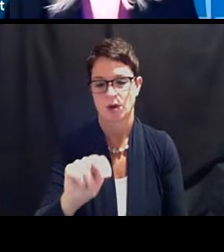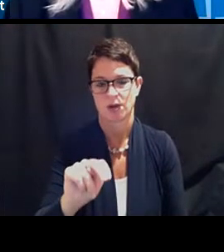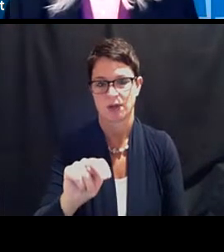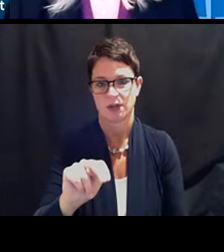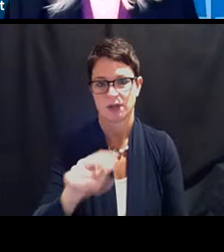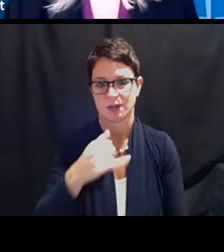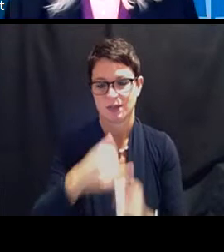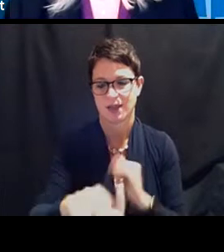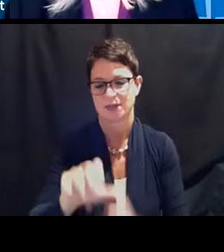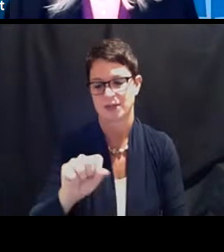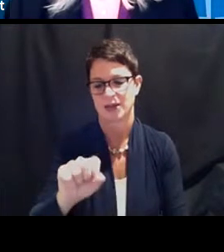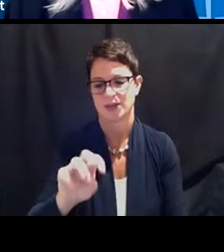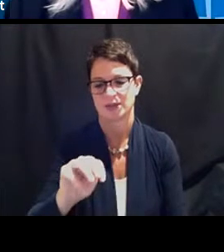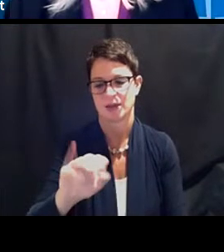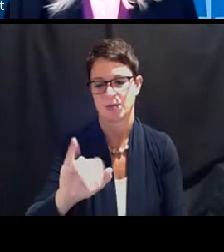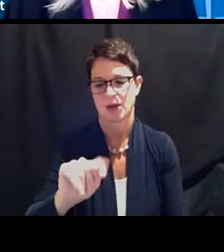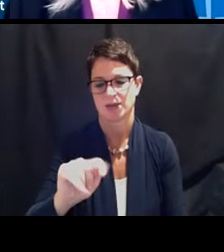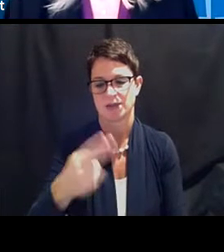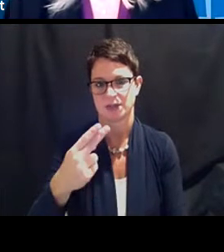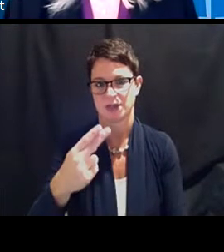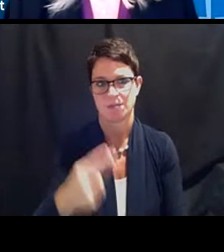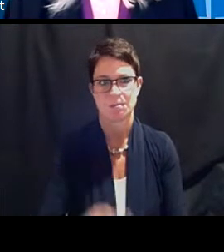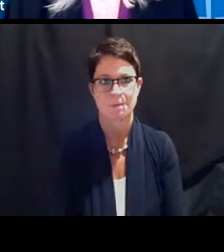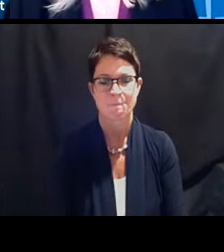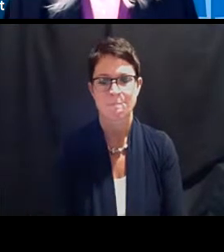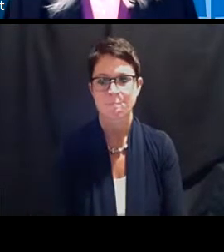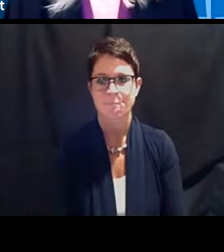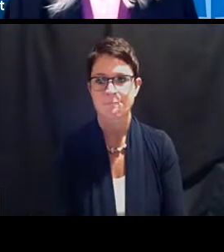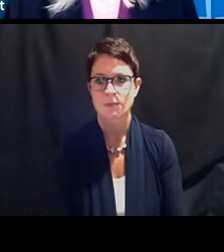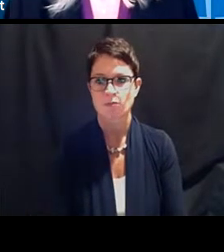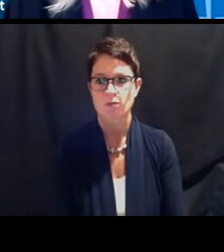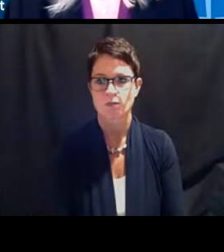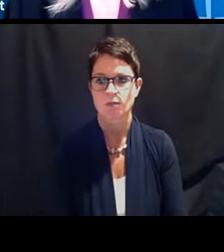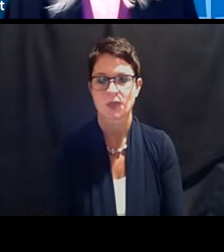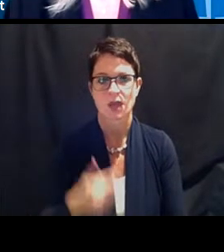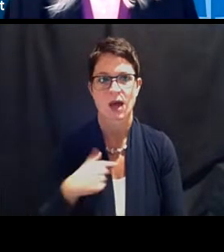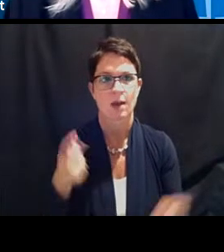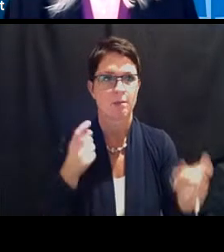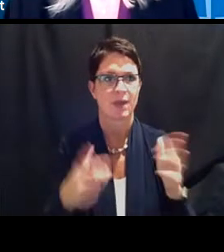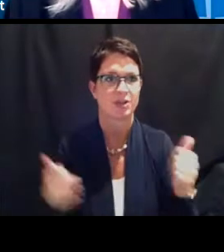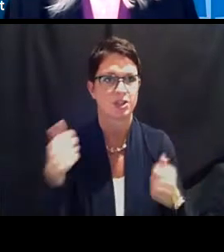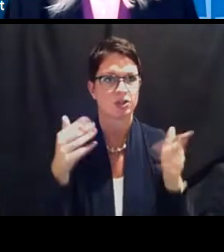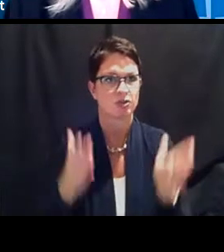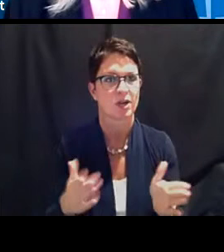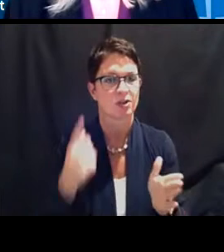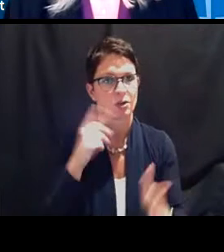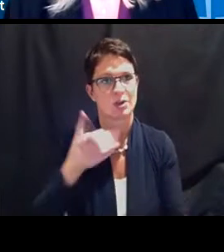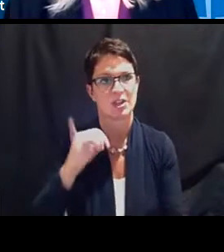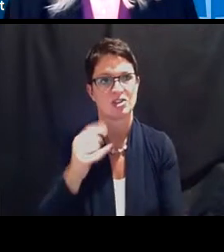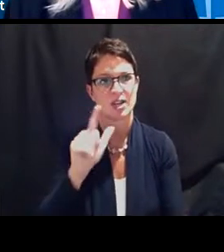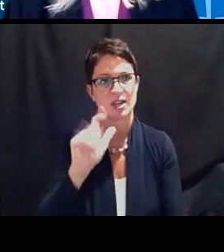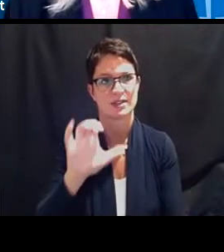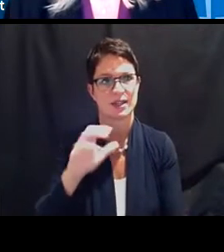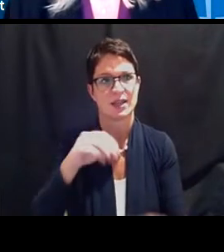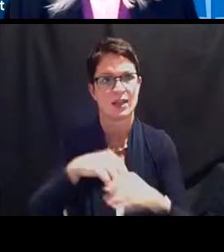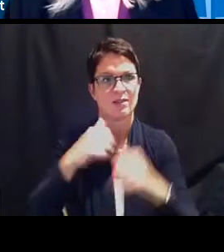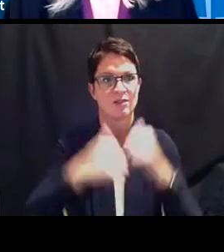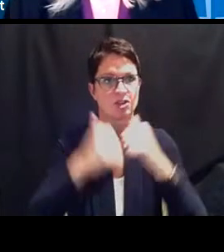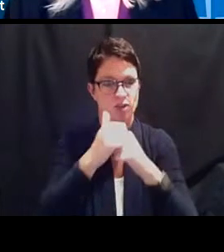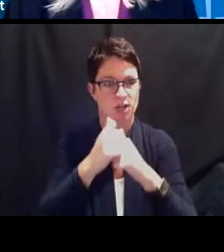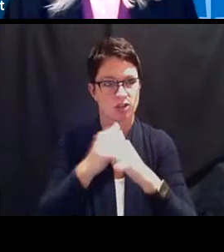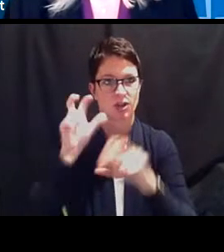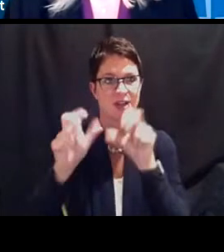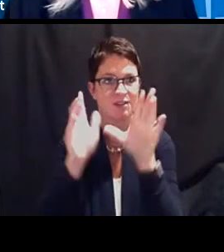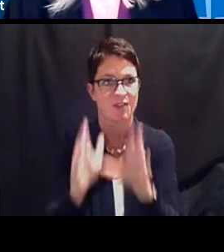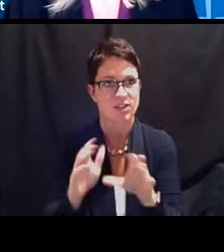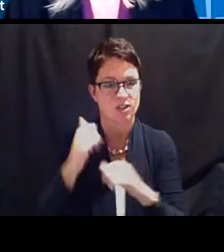Last name Smith, S-M-I-T-H. I am a managing director with JLC Infrastructure. We are an investor